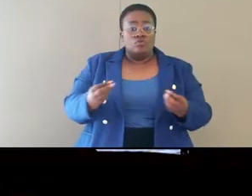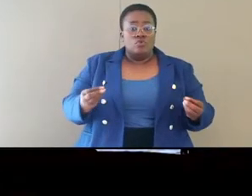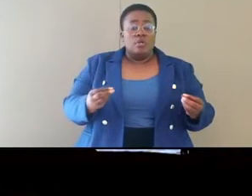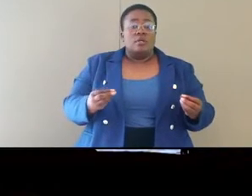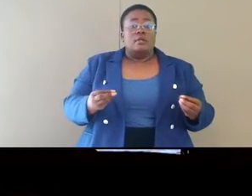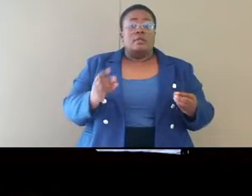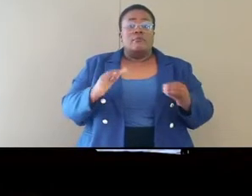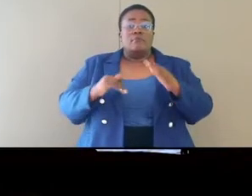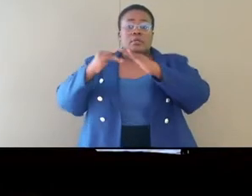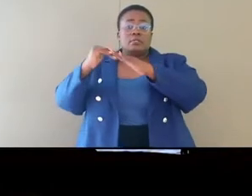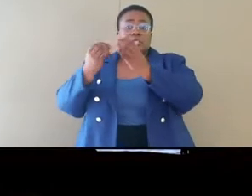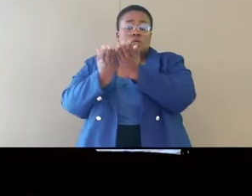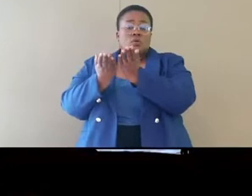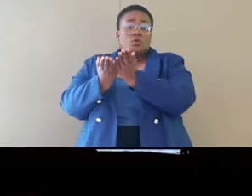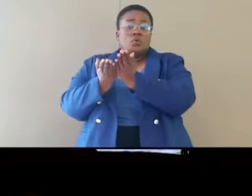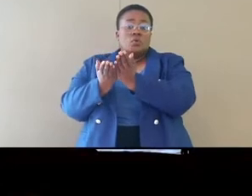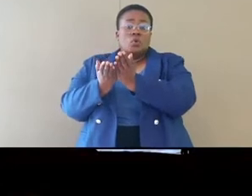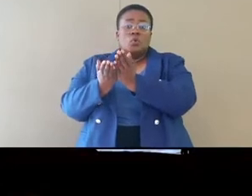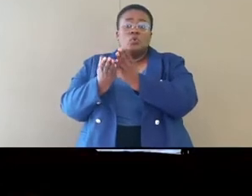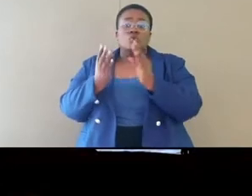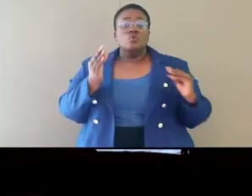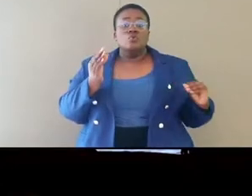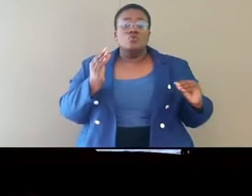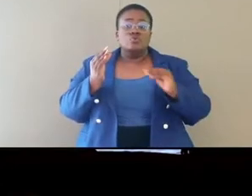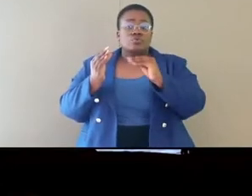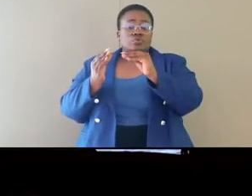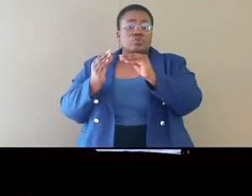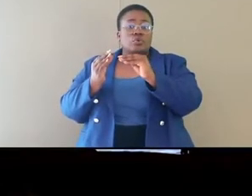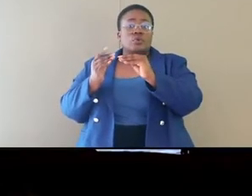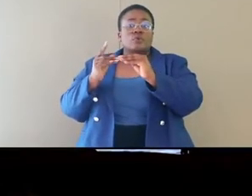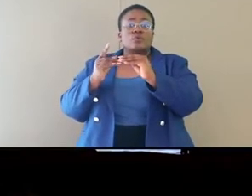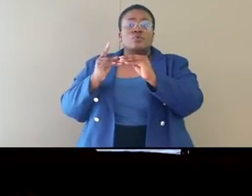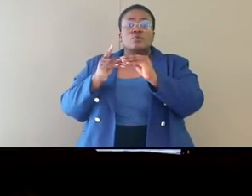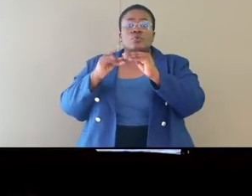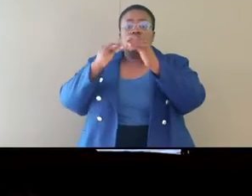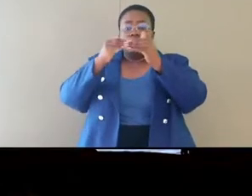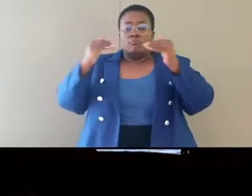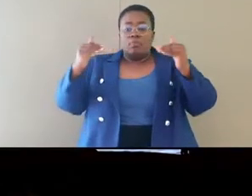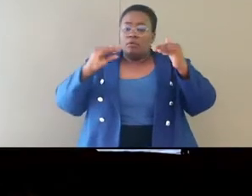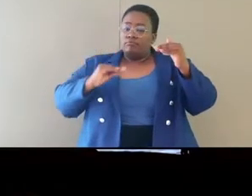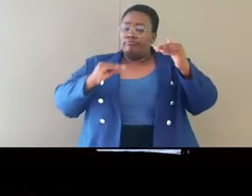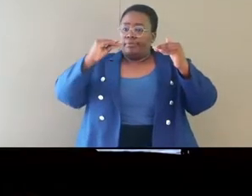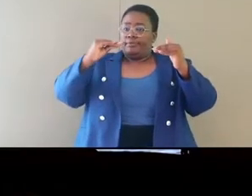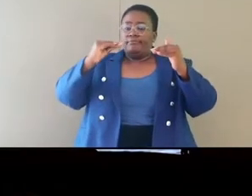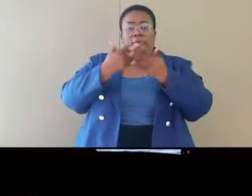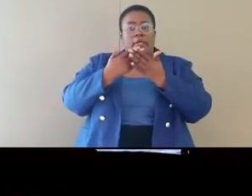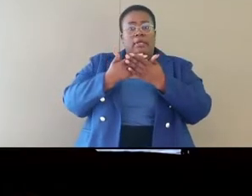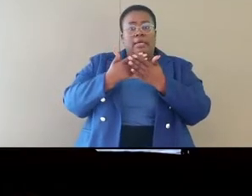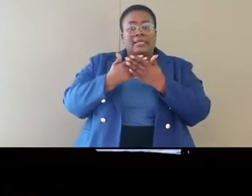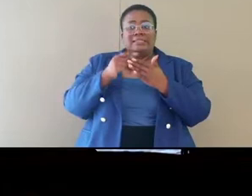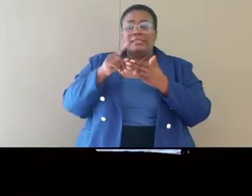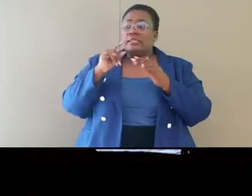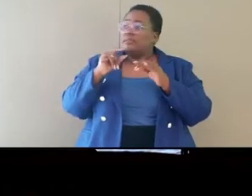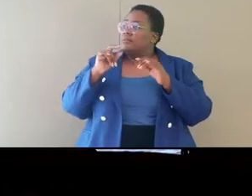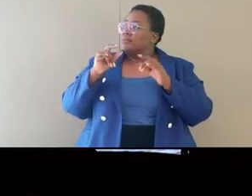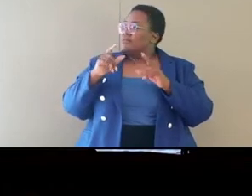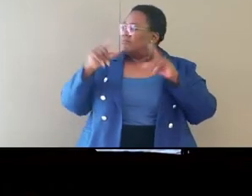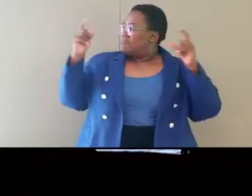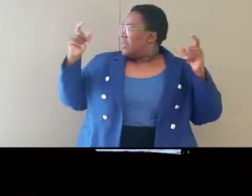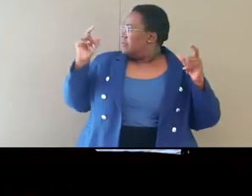and bring that CSG back up to the food poverty line where it was meant to be. This can't be too big an ask.